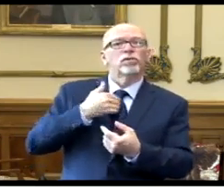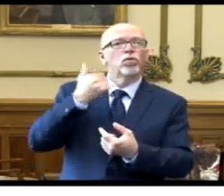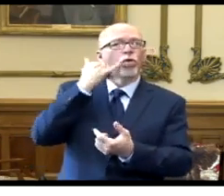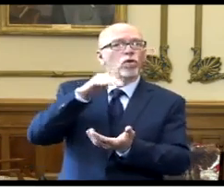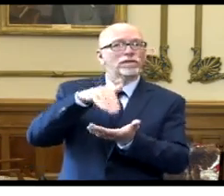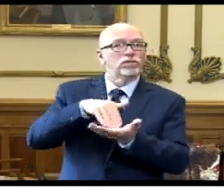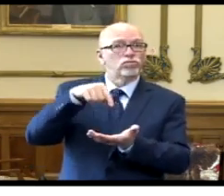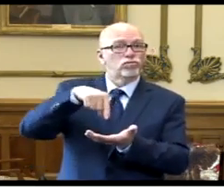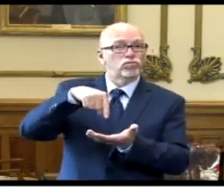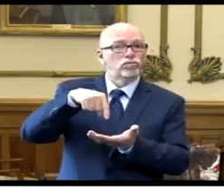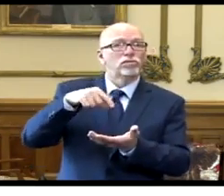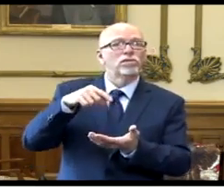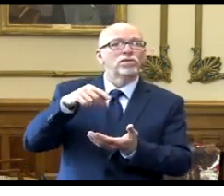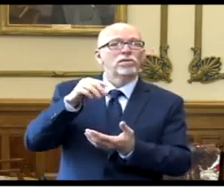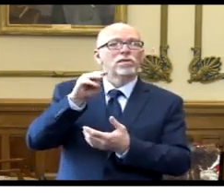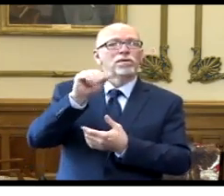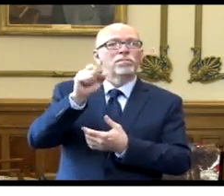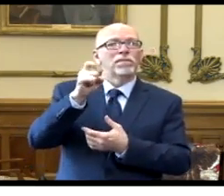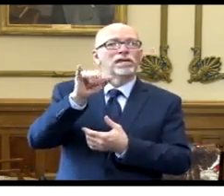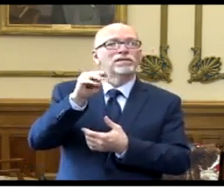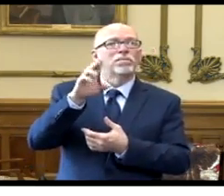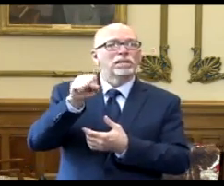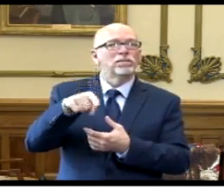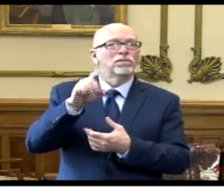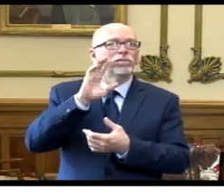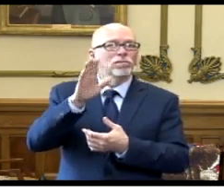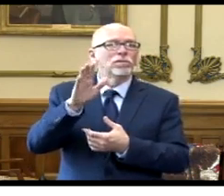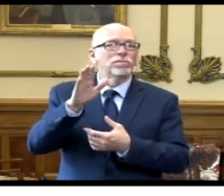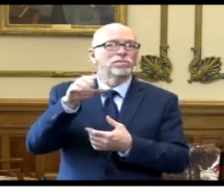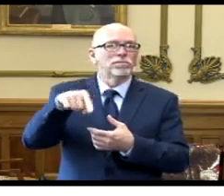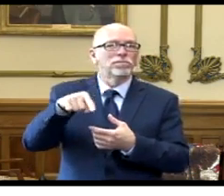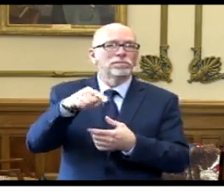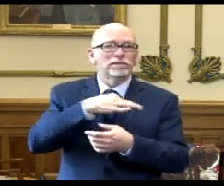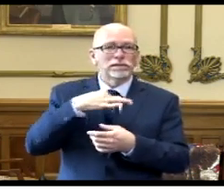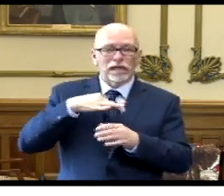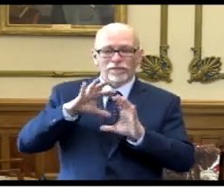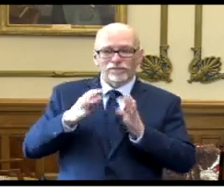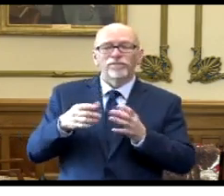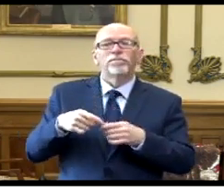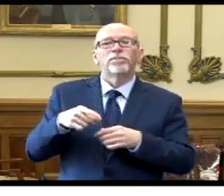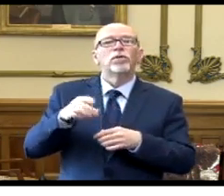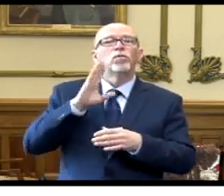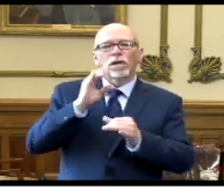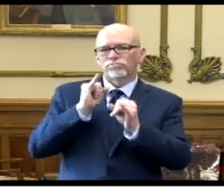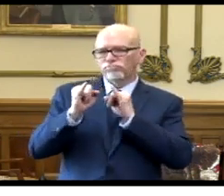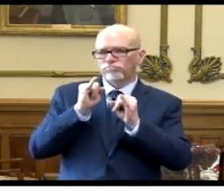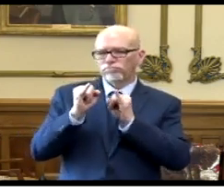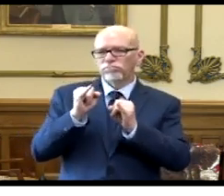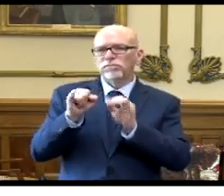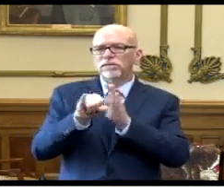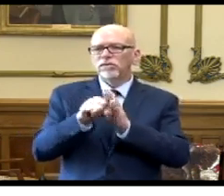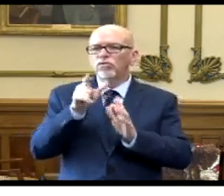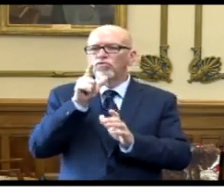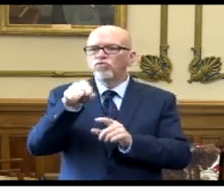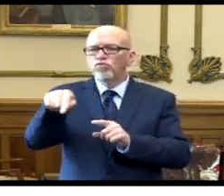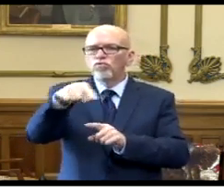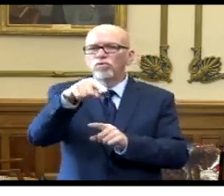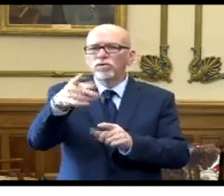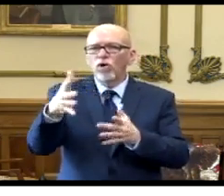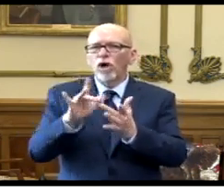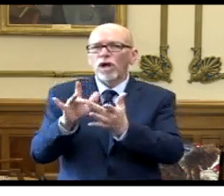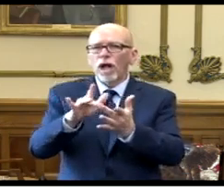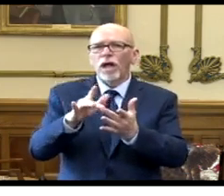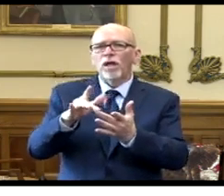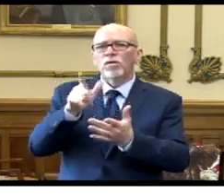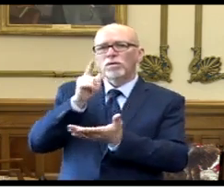center, which Maximus will be staffing for us, will complete the initial phone interview, identify the contacts that need to be notified, and